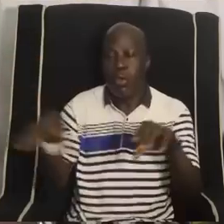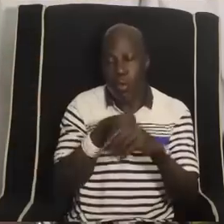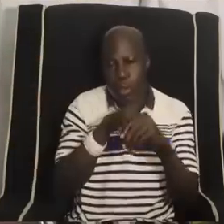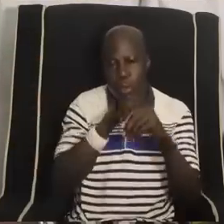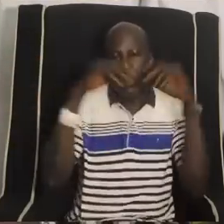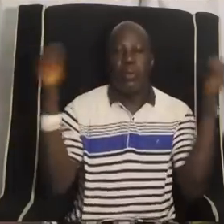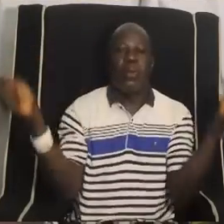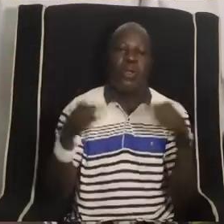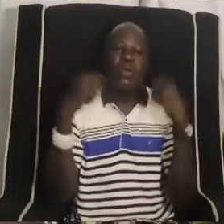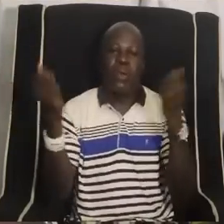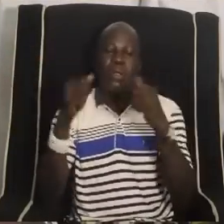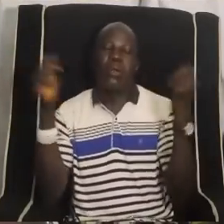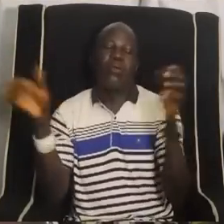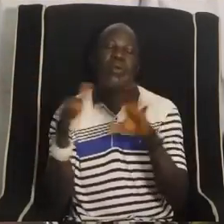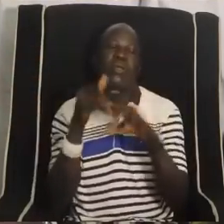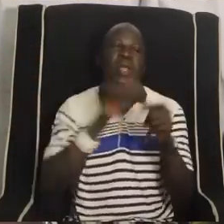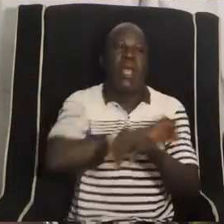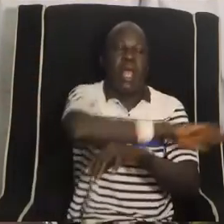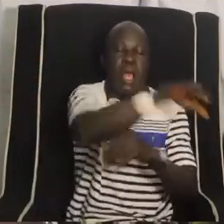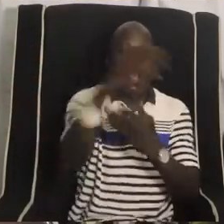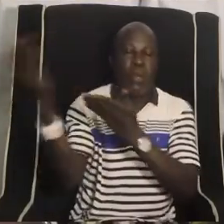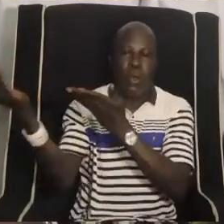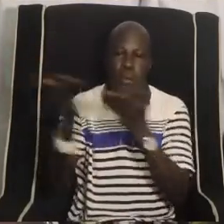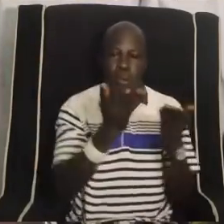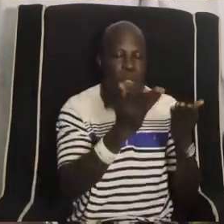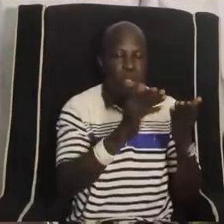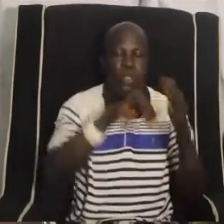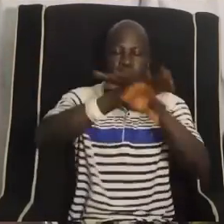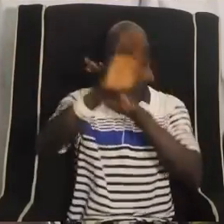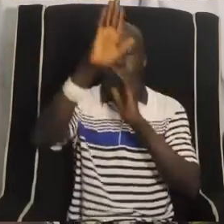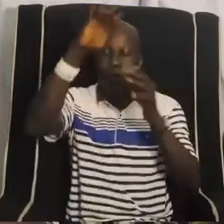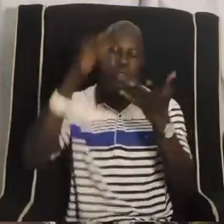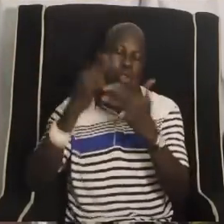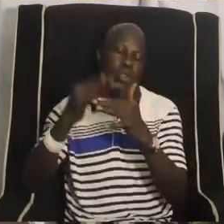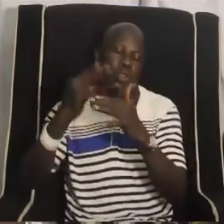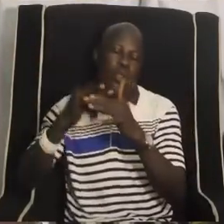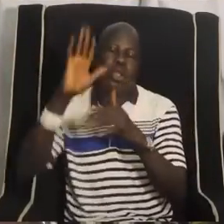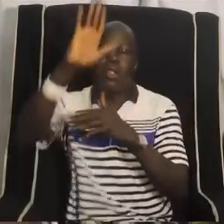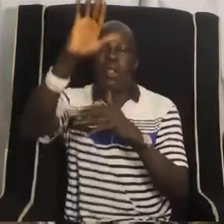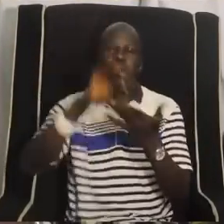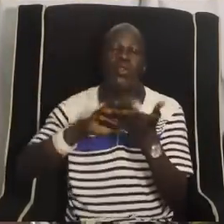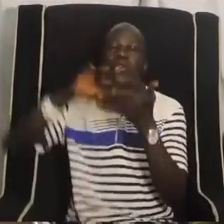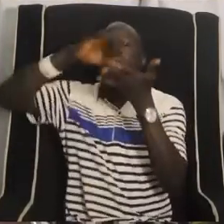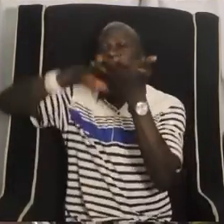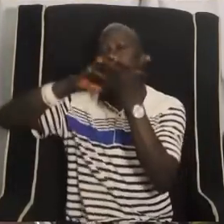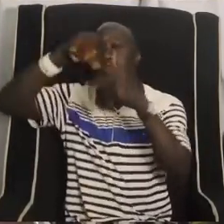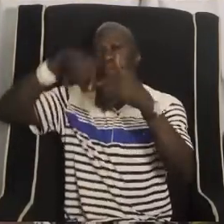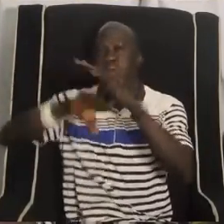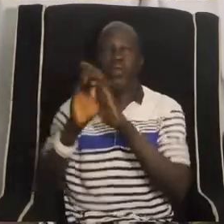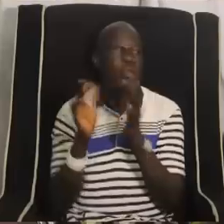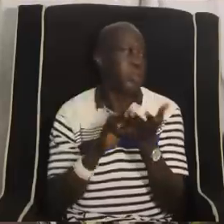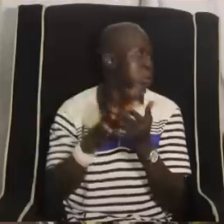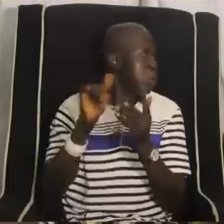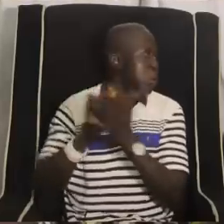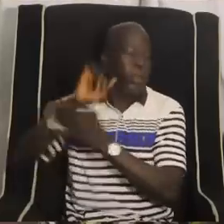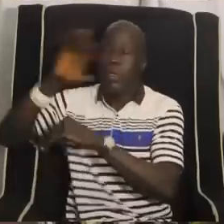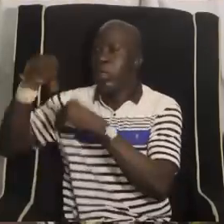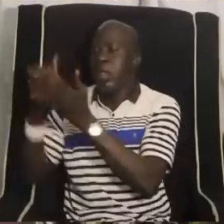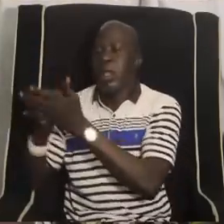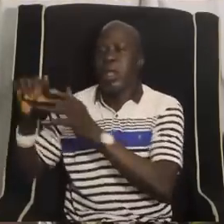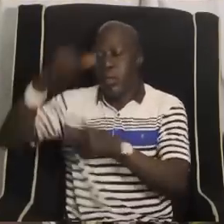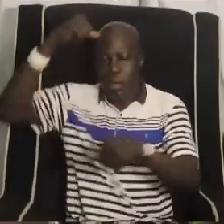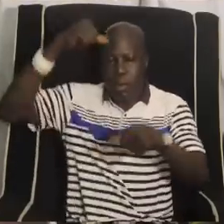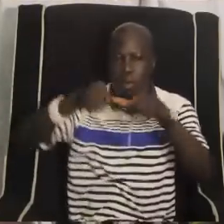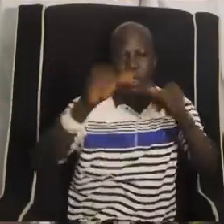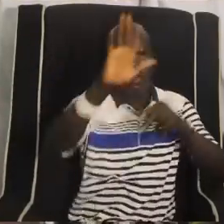anniversary. The people celebrating wedding anniversary. A mú orúkọ rẹ wá sínú ìrántí ògo. Will bring your glory to the glory of glory. Arántí ìdílé